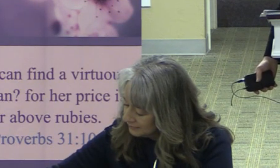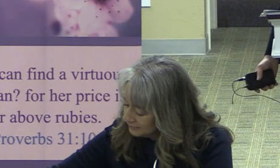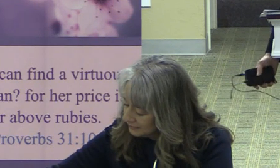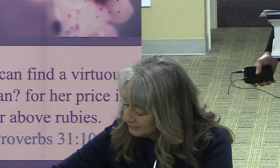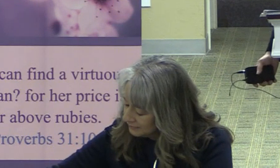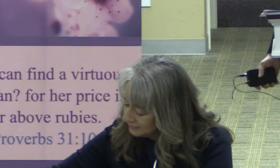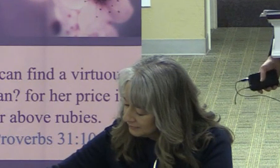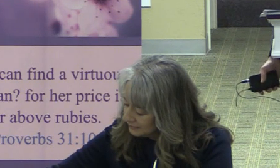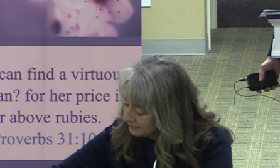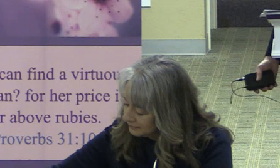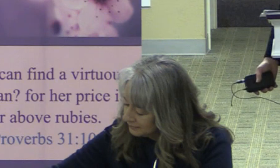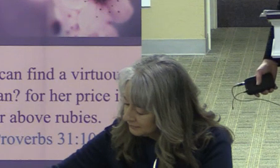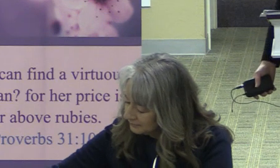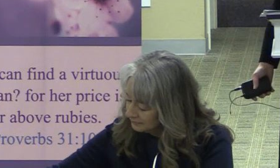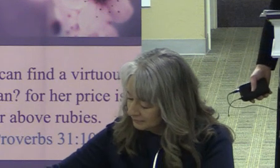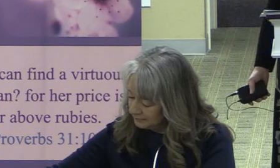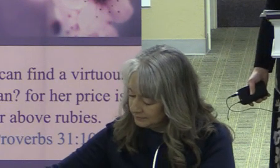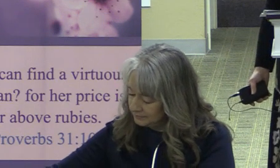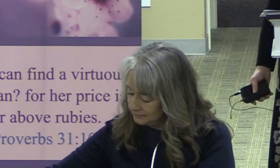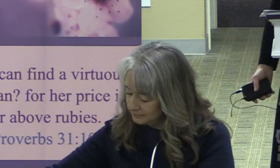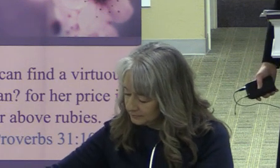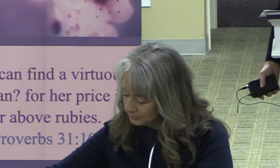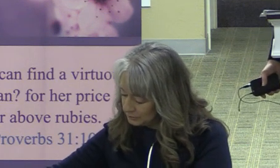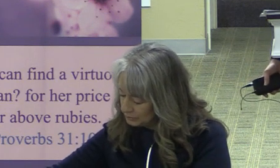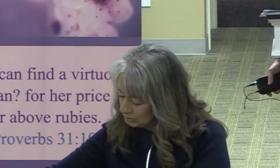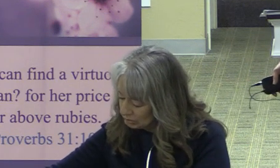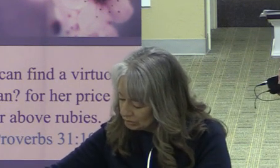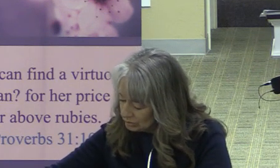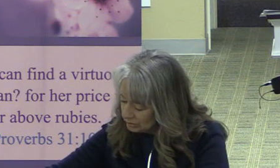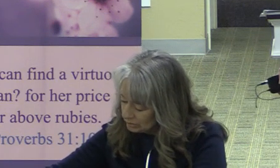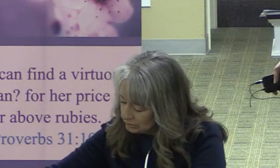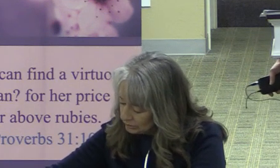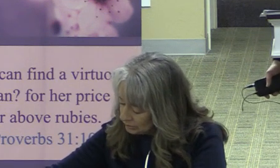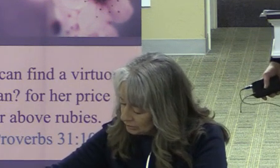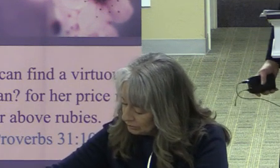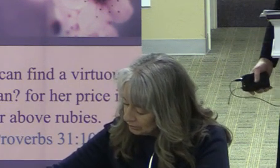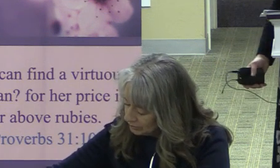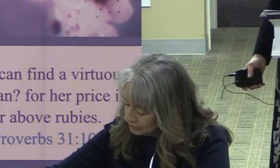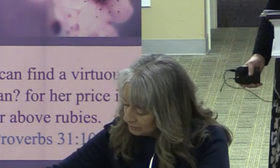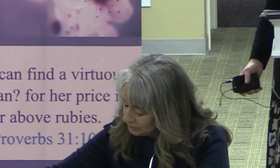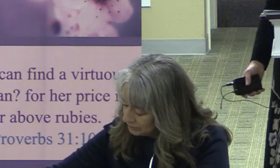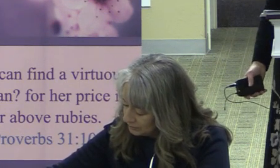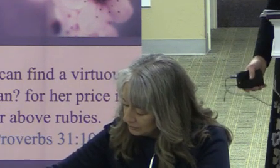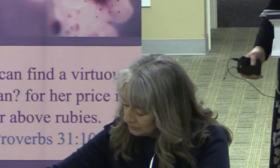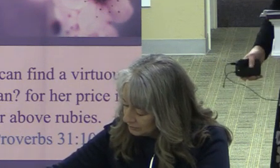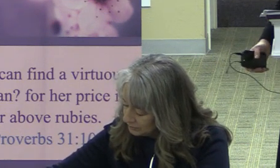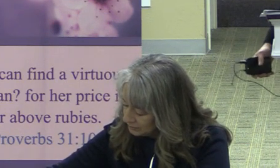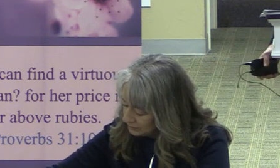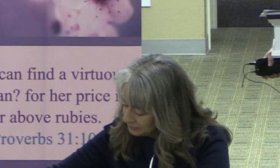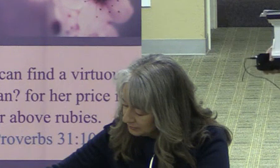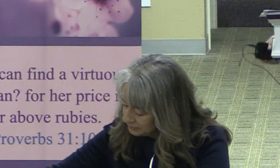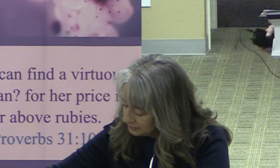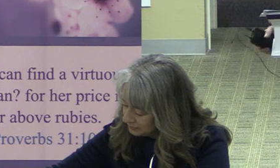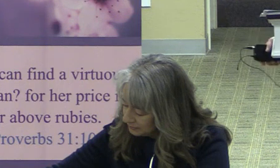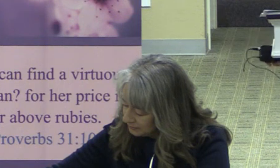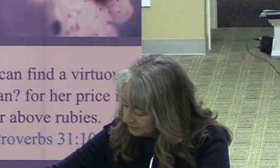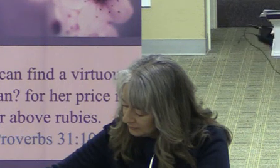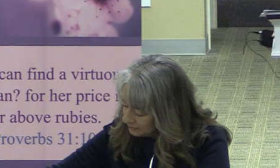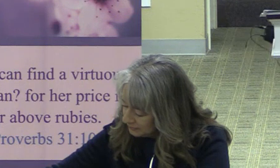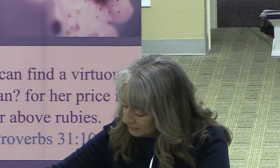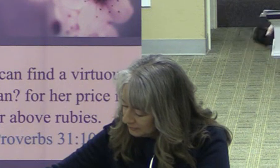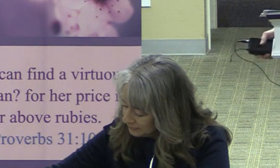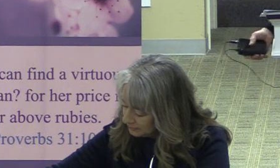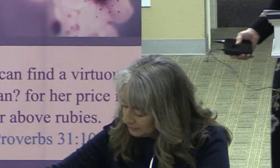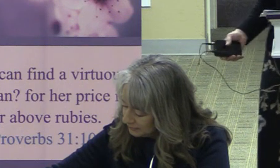parched ground shall become a pool, and the thirsty land springs of water. In the habitation of dragons, where each lay, shall be grass